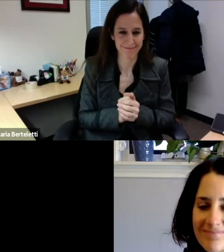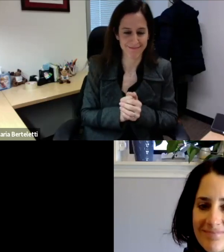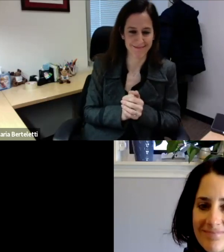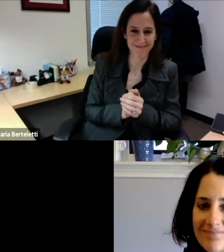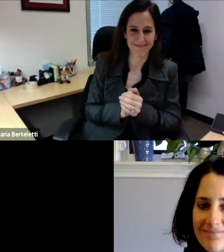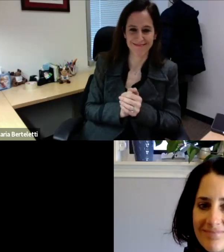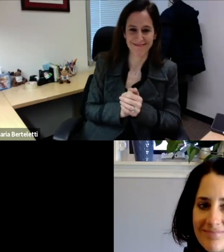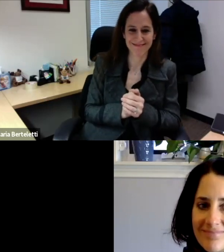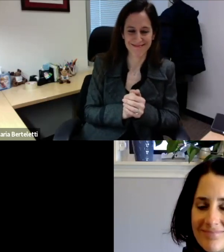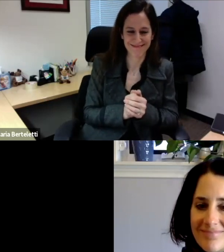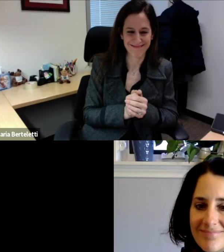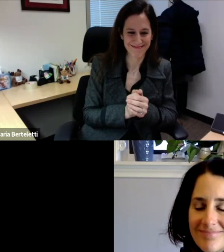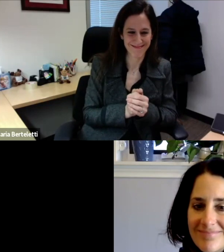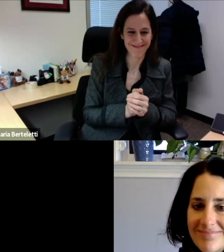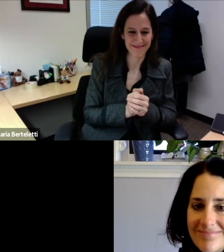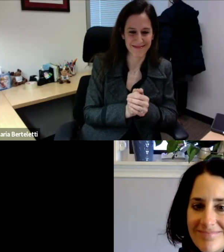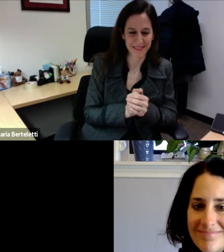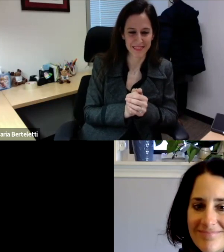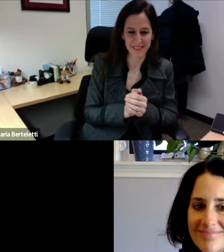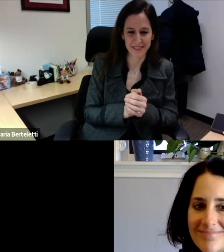Please hold for technical difficulties.